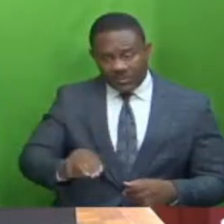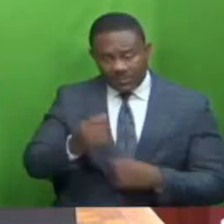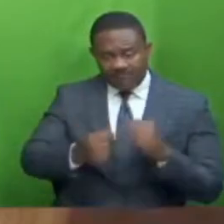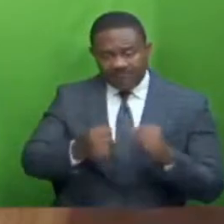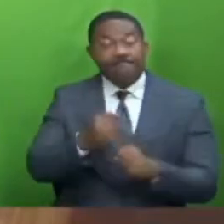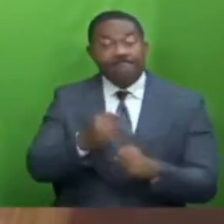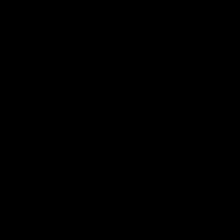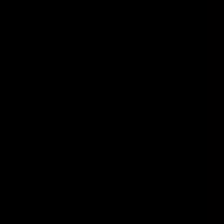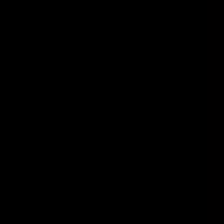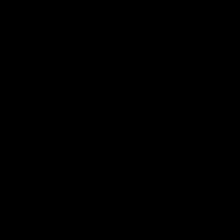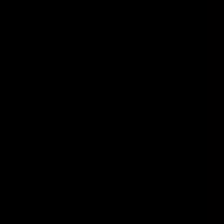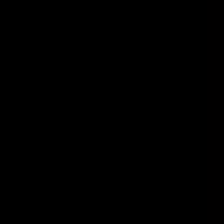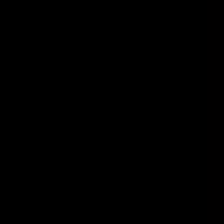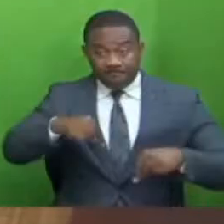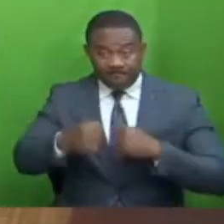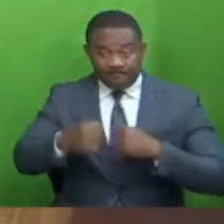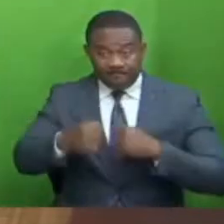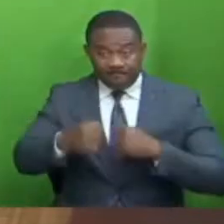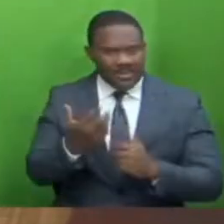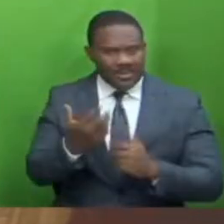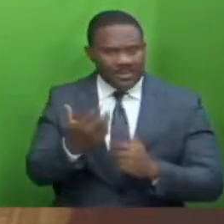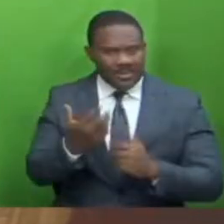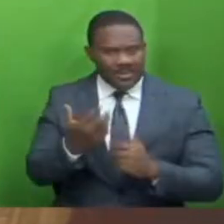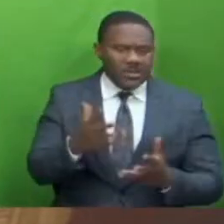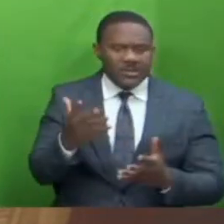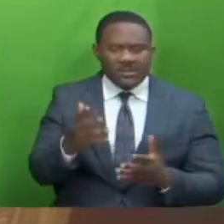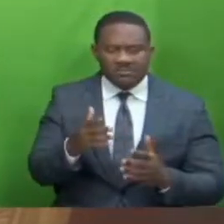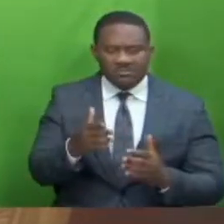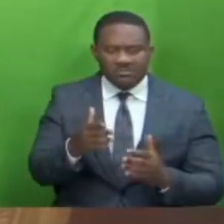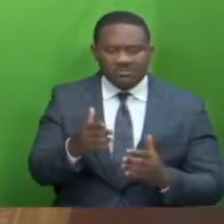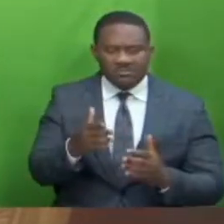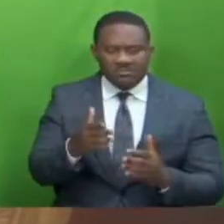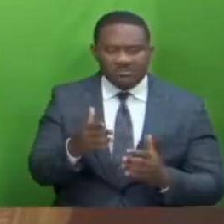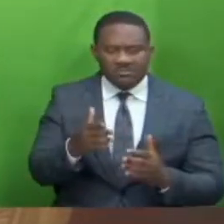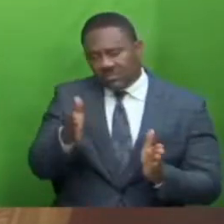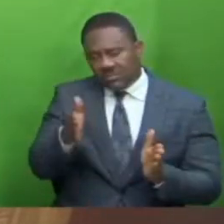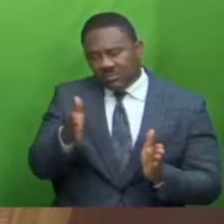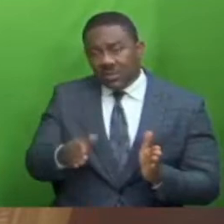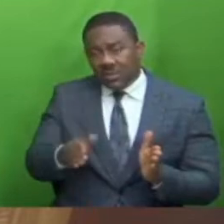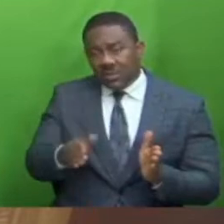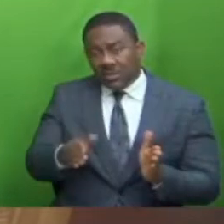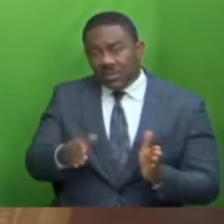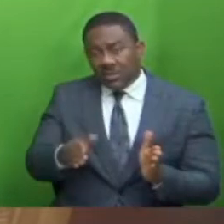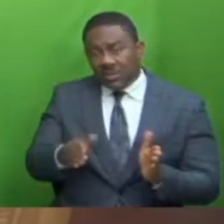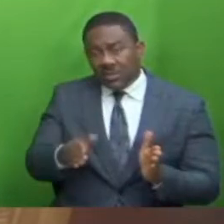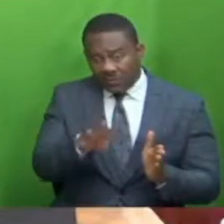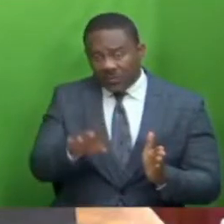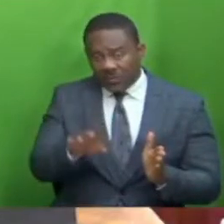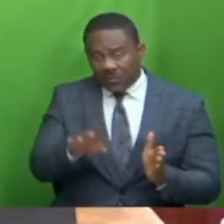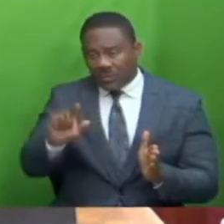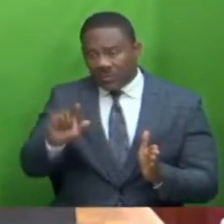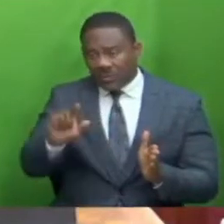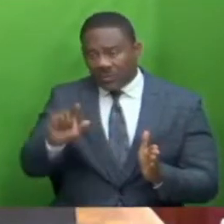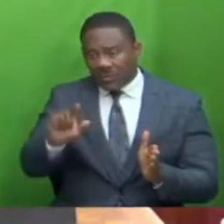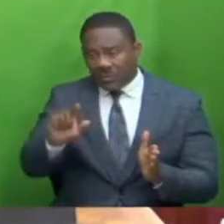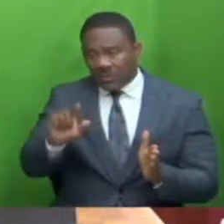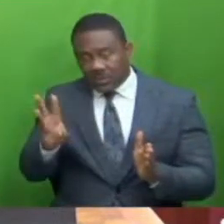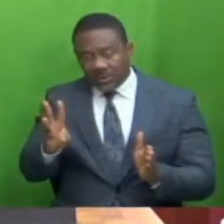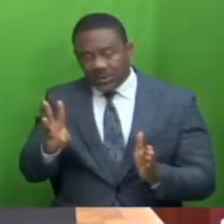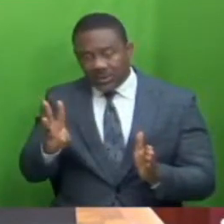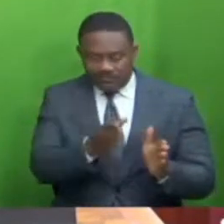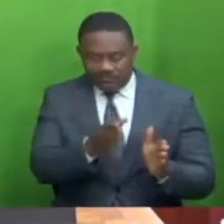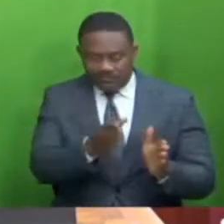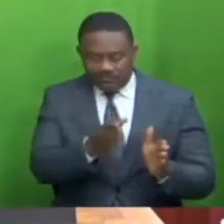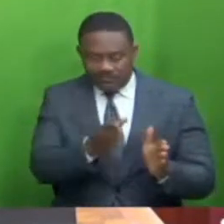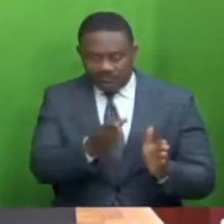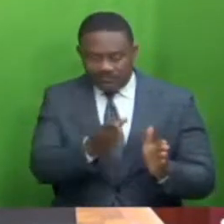2023 and the rest to be spread between 2024 and 2026, and successfully concluded a